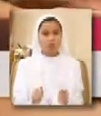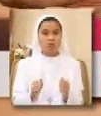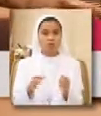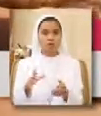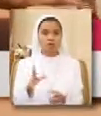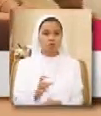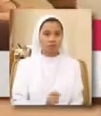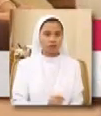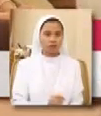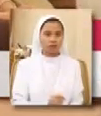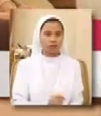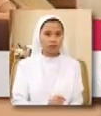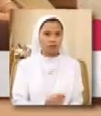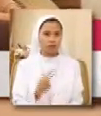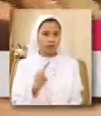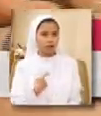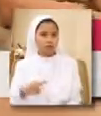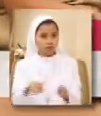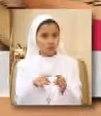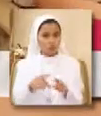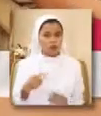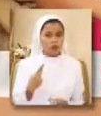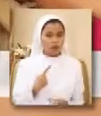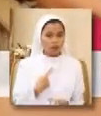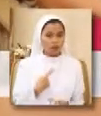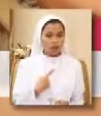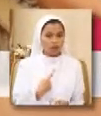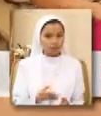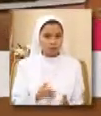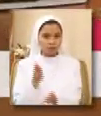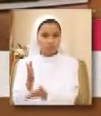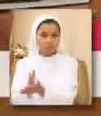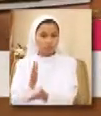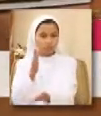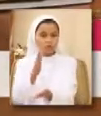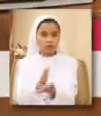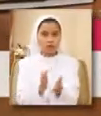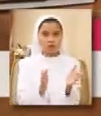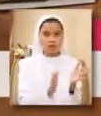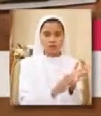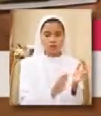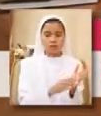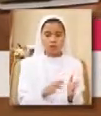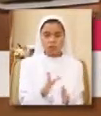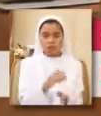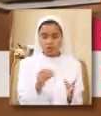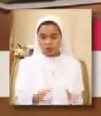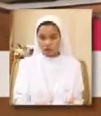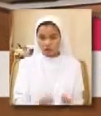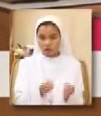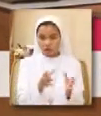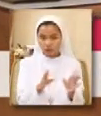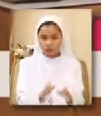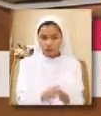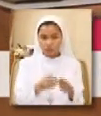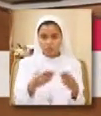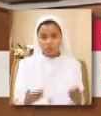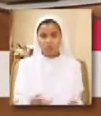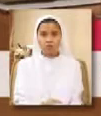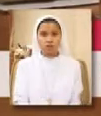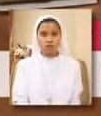Yes. I have Normally a library I get, coming. Yeah, I have. I connect with some schools and ask for yes. school supplies, yes. and I give books